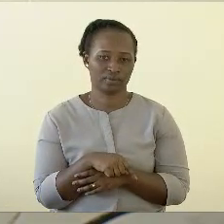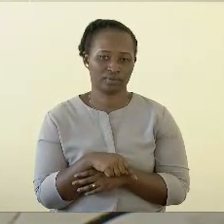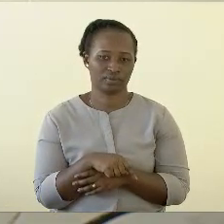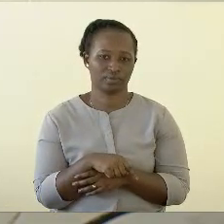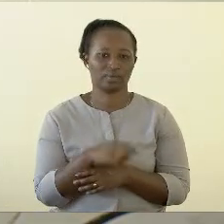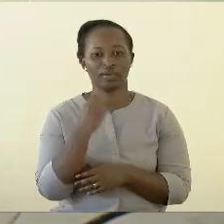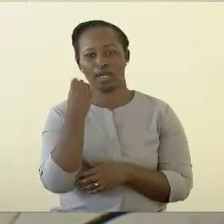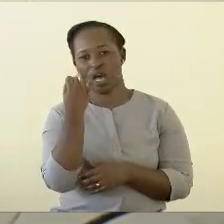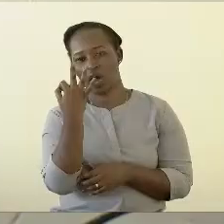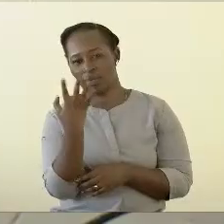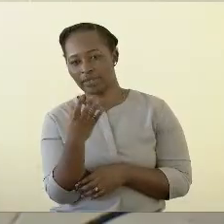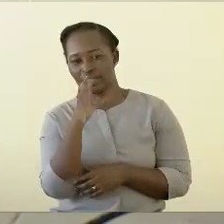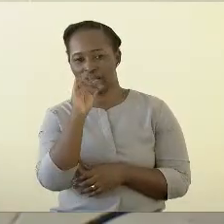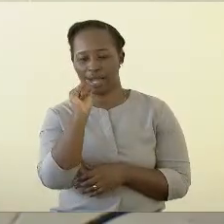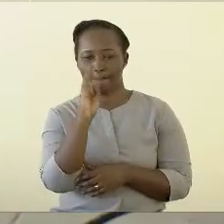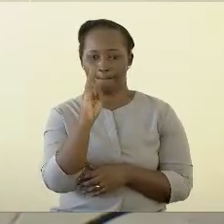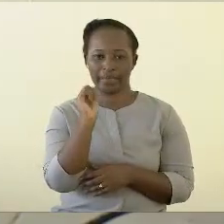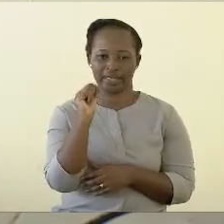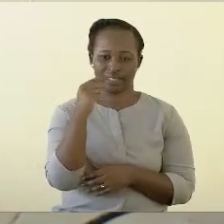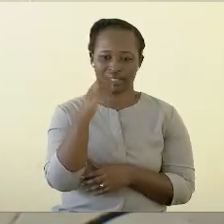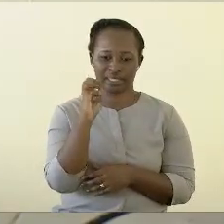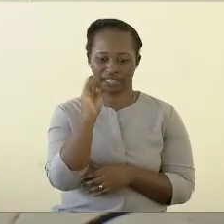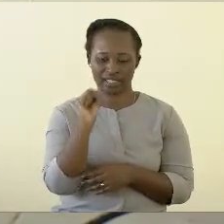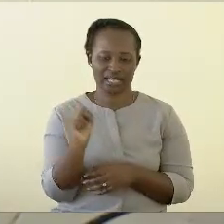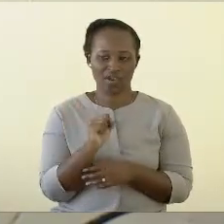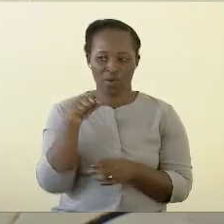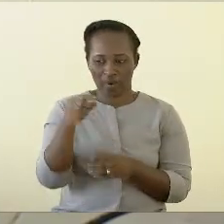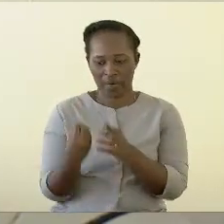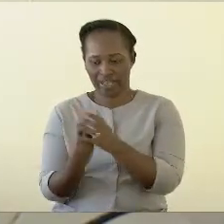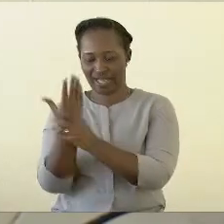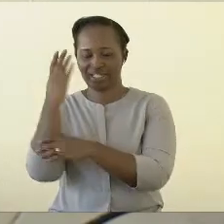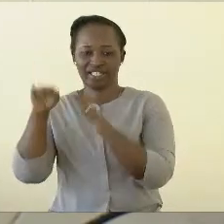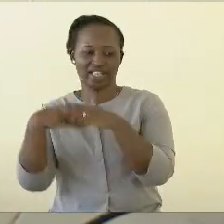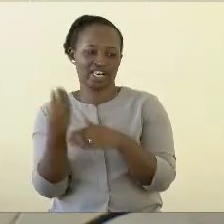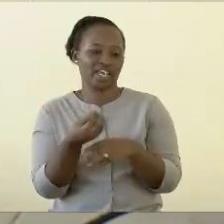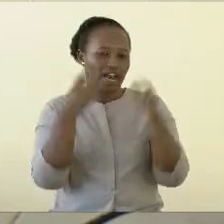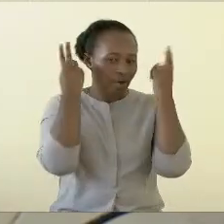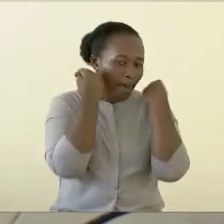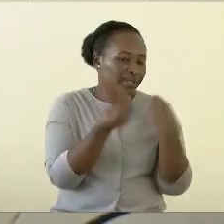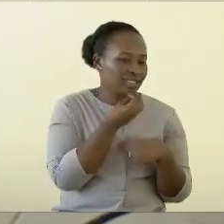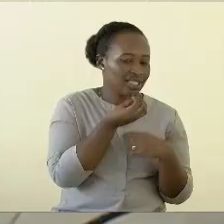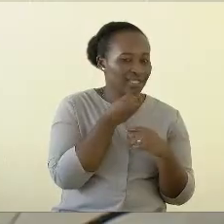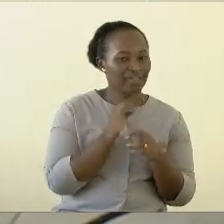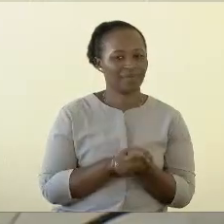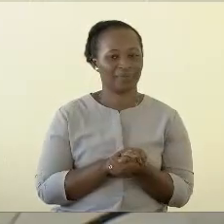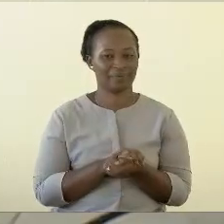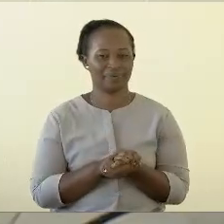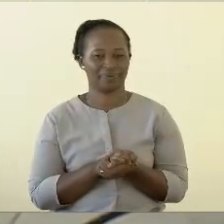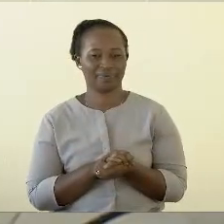how much of the cabbages have you been growing to be able to support the rabbits? For those who look after rabbits, you must be knowing what I'm thinking